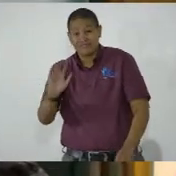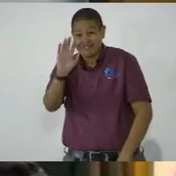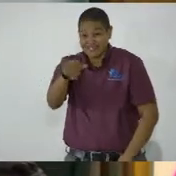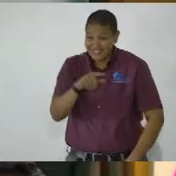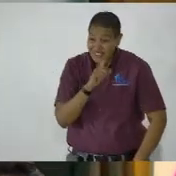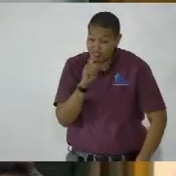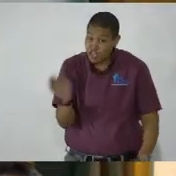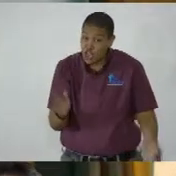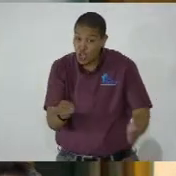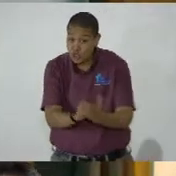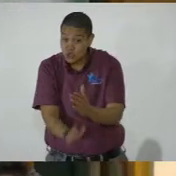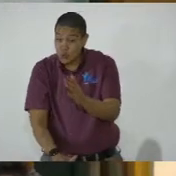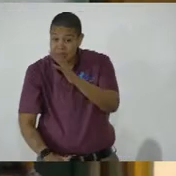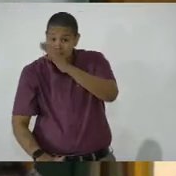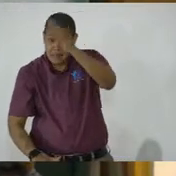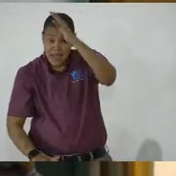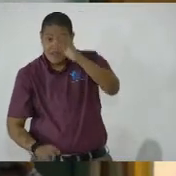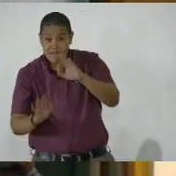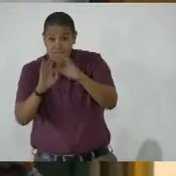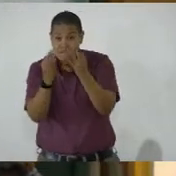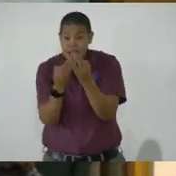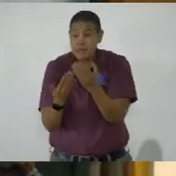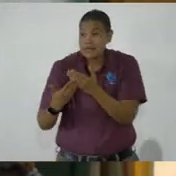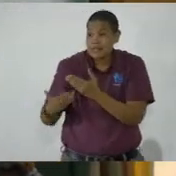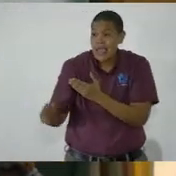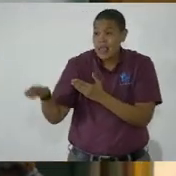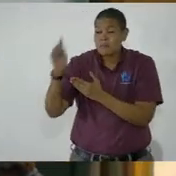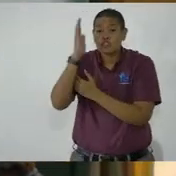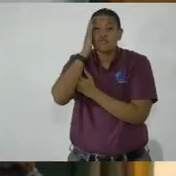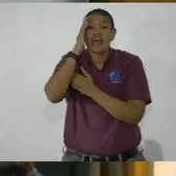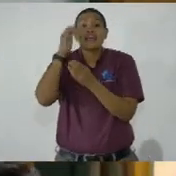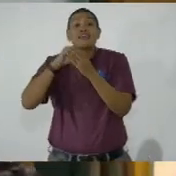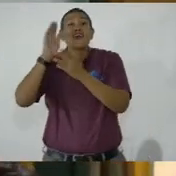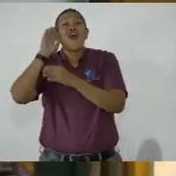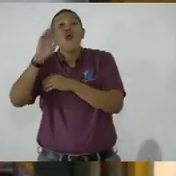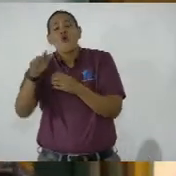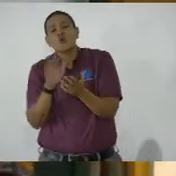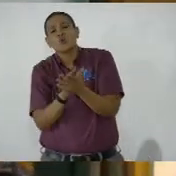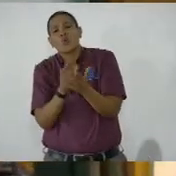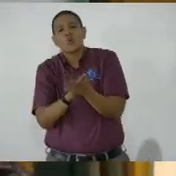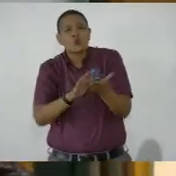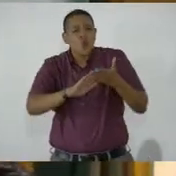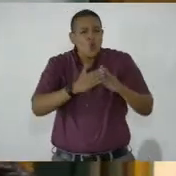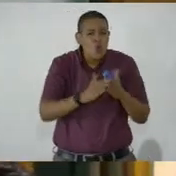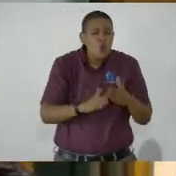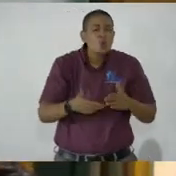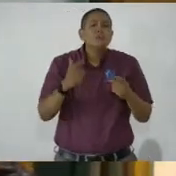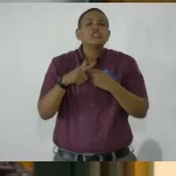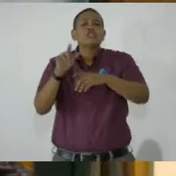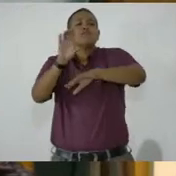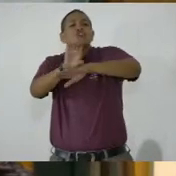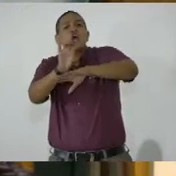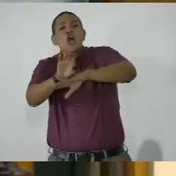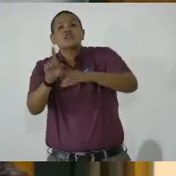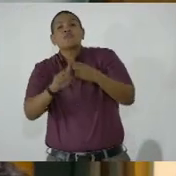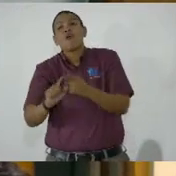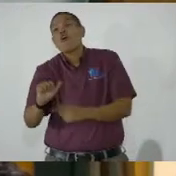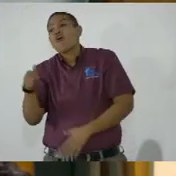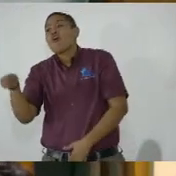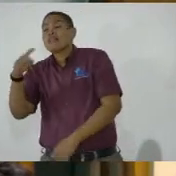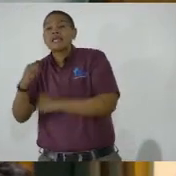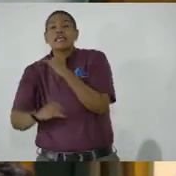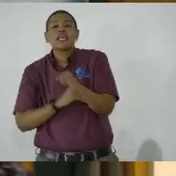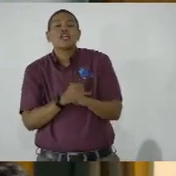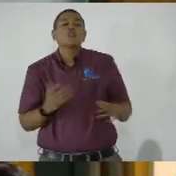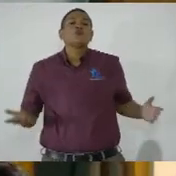students, parents, families, neighbours and residents in our schools, communities, churches and other